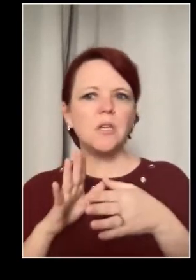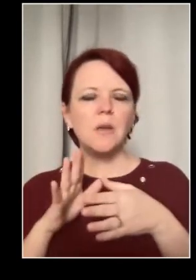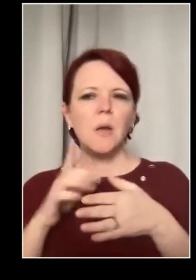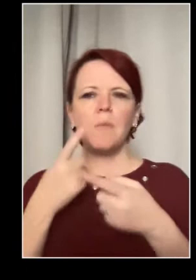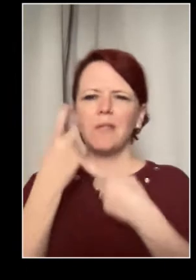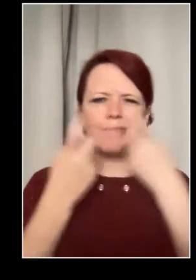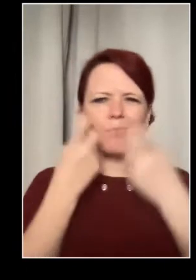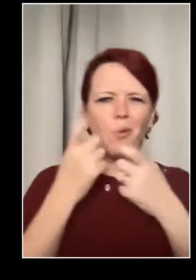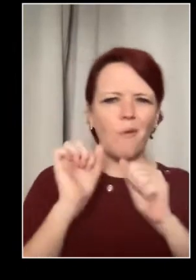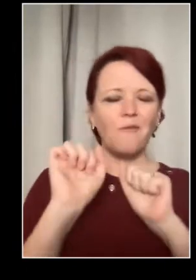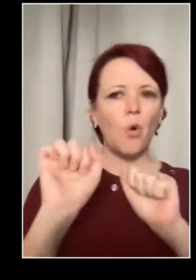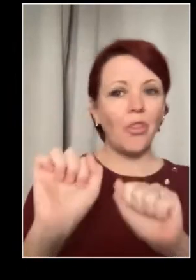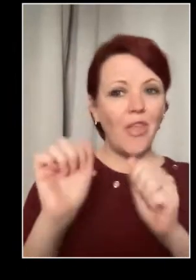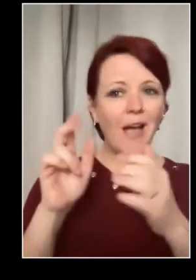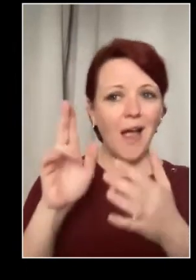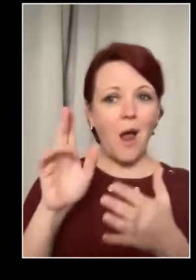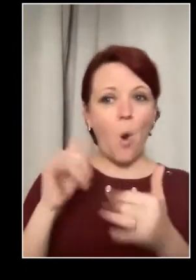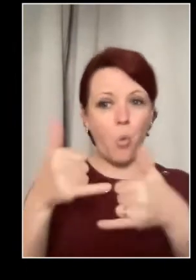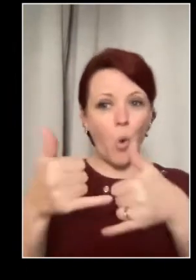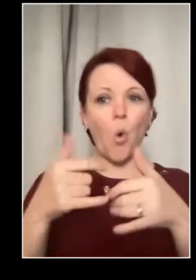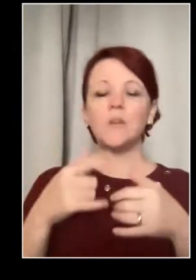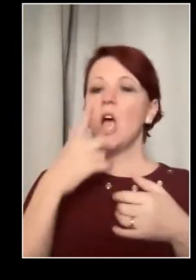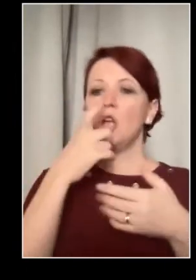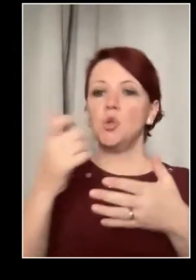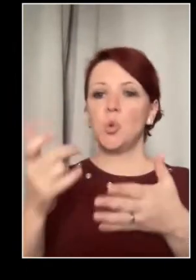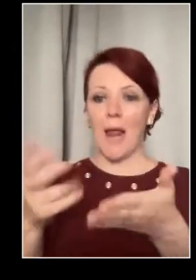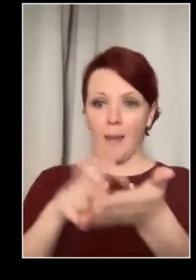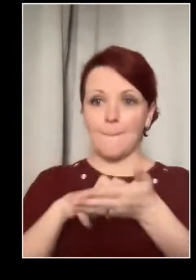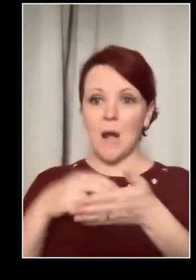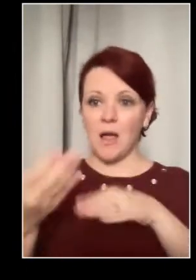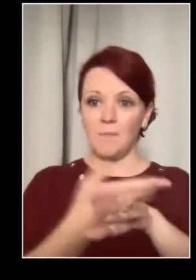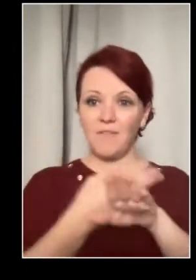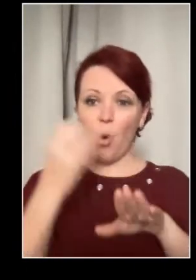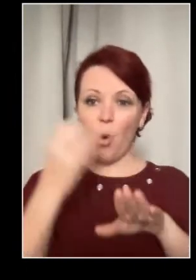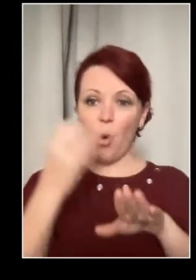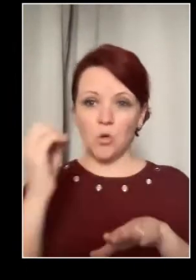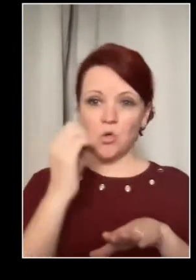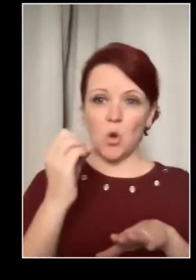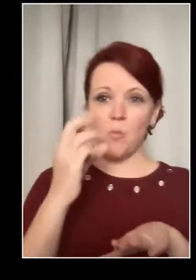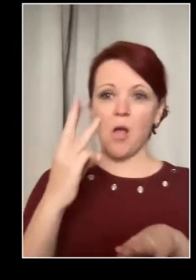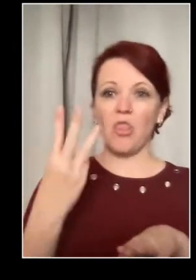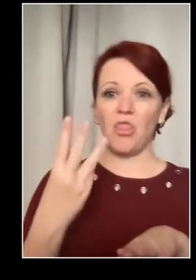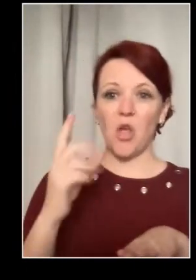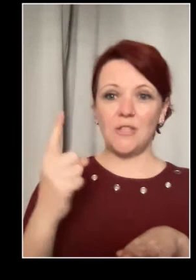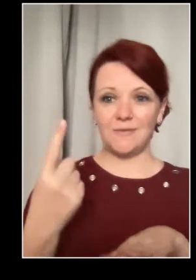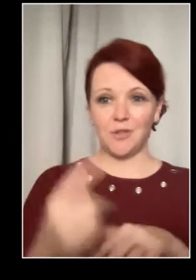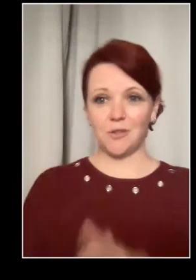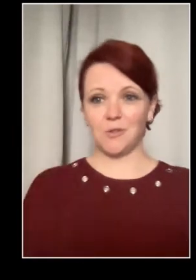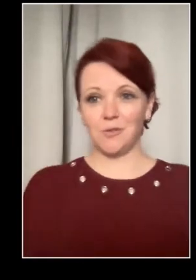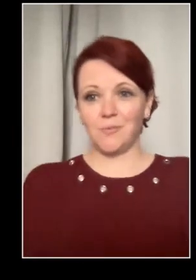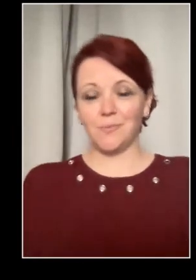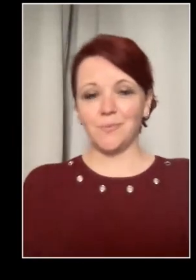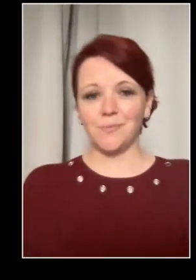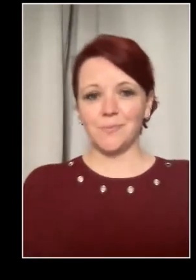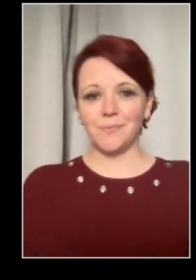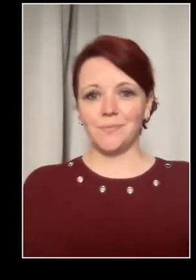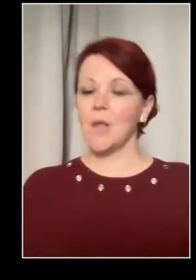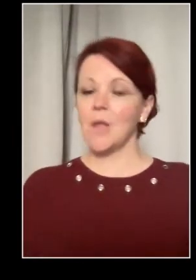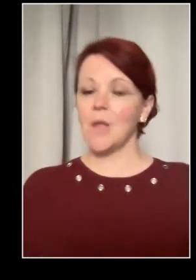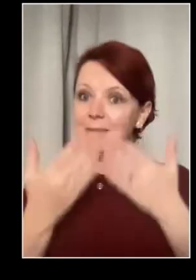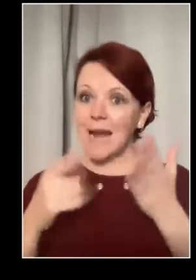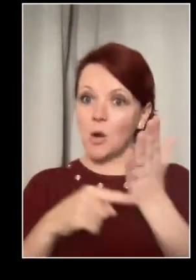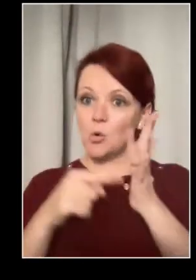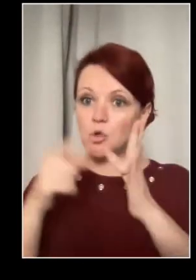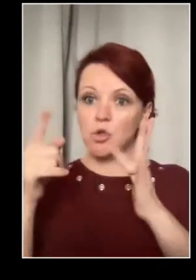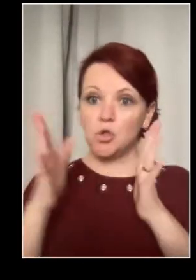no trick-or-treating for you until you get that done. Now, back to the awards. Tom is going to tell us a little bit more about his experience and